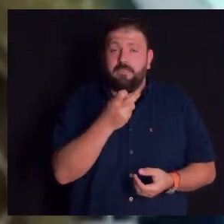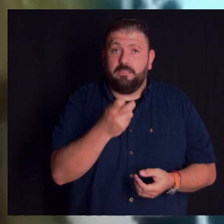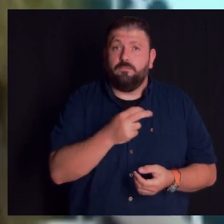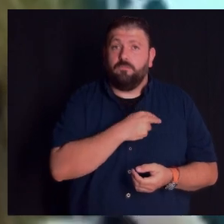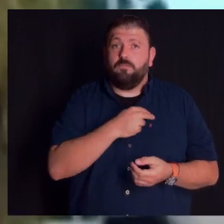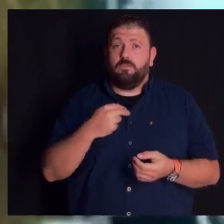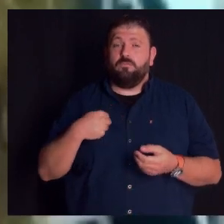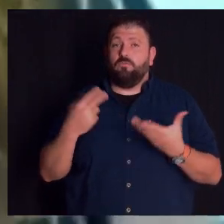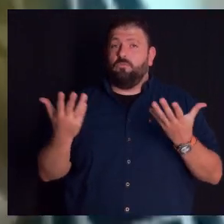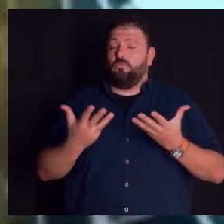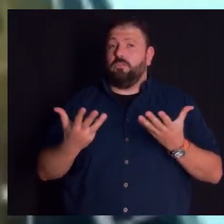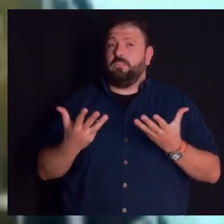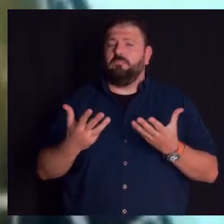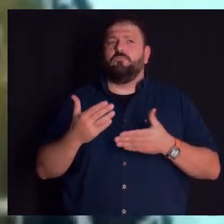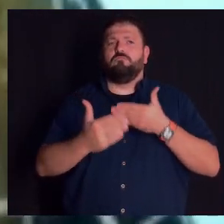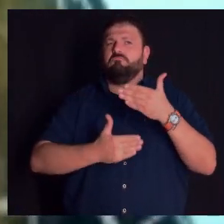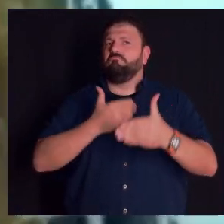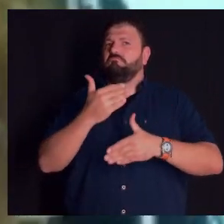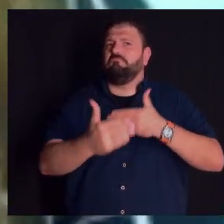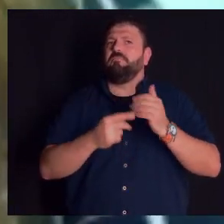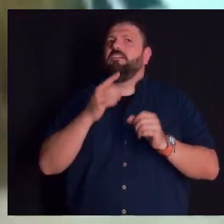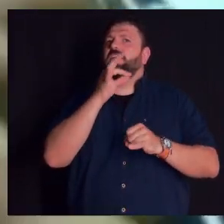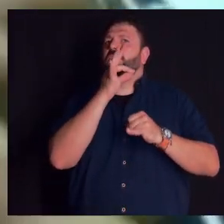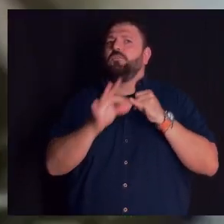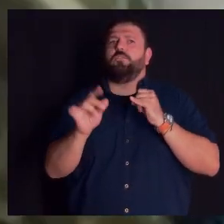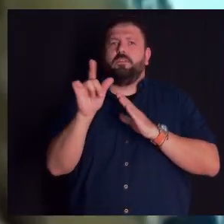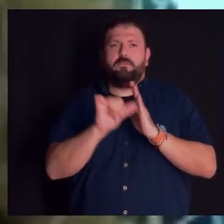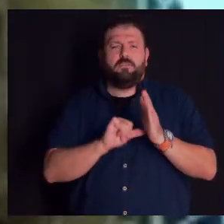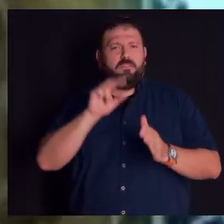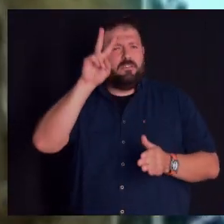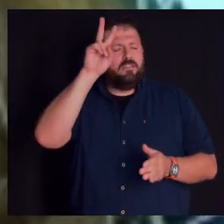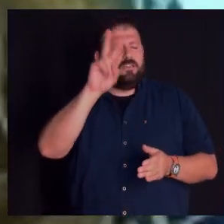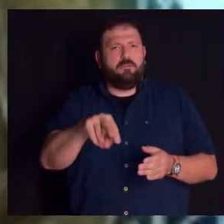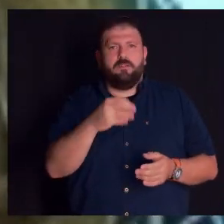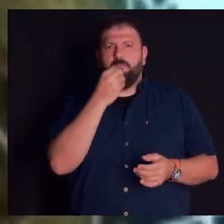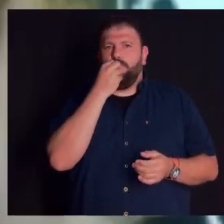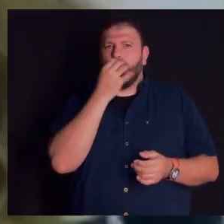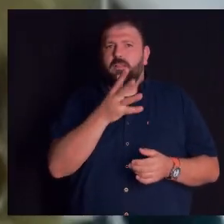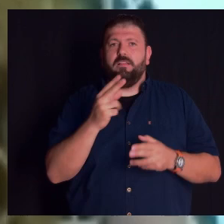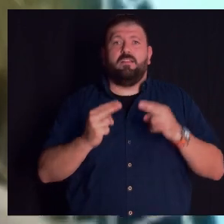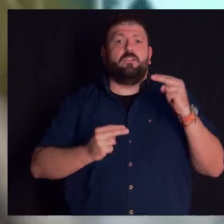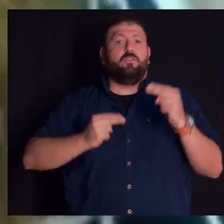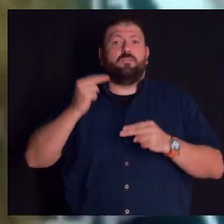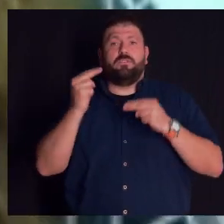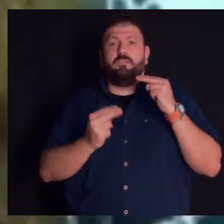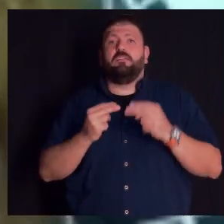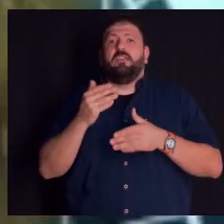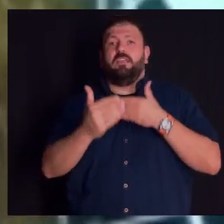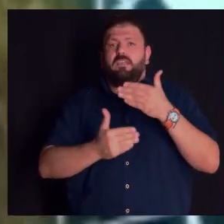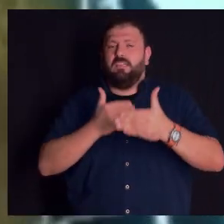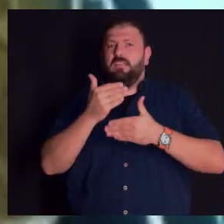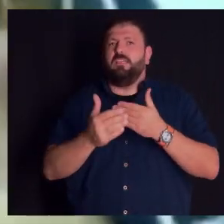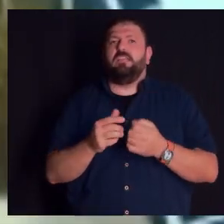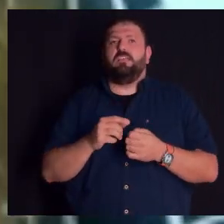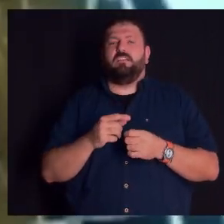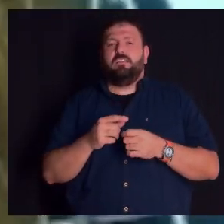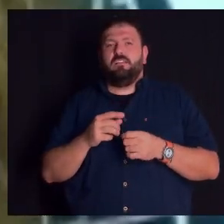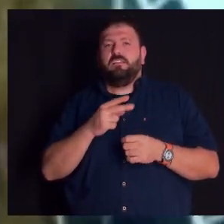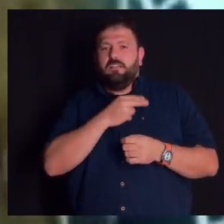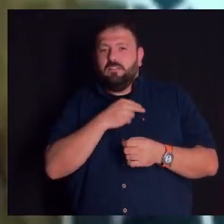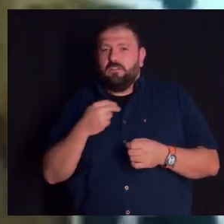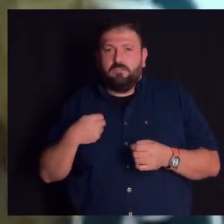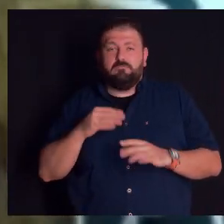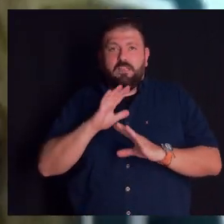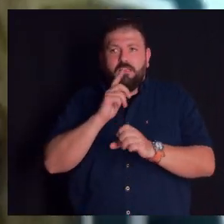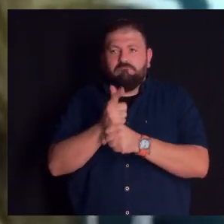have. That's why we've been growing, and this last month has been really impressive. The levels we've seen, the growth